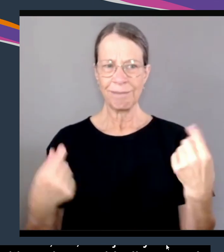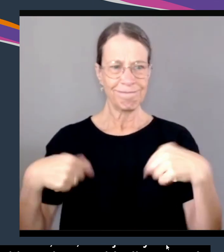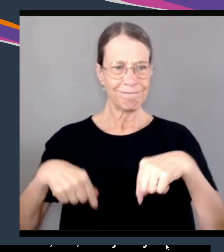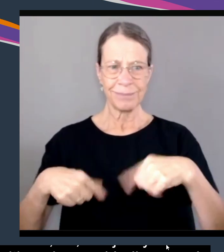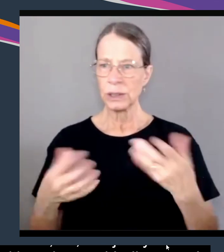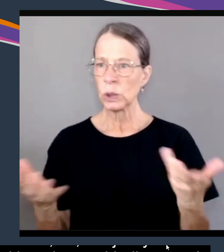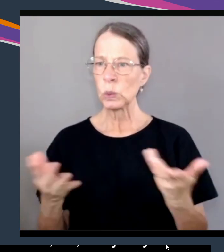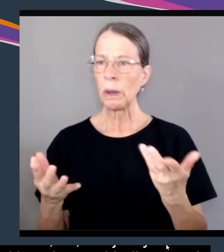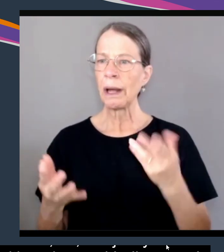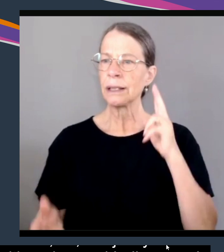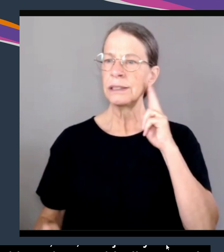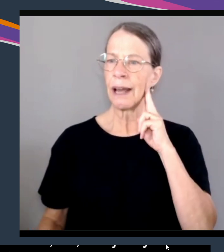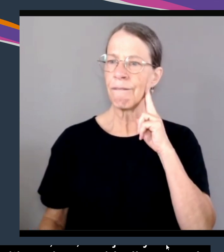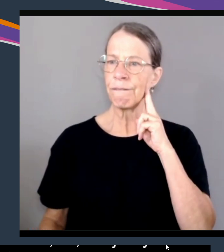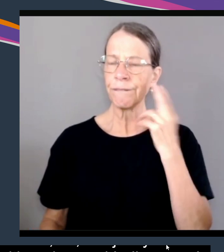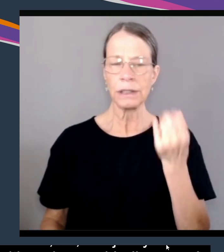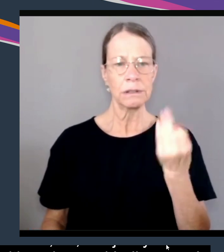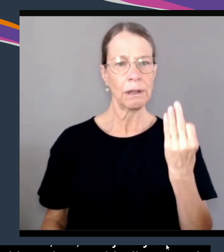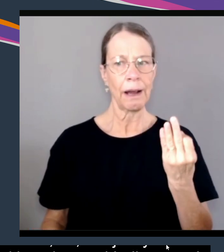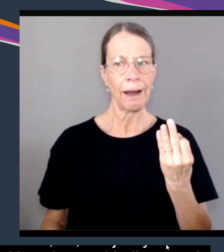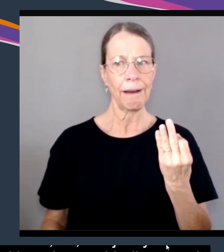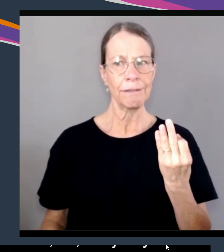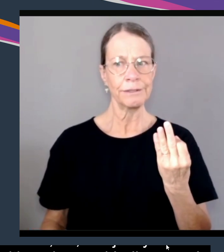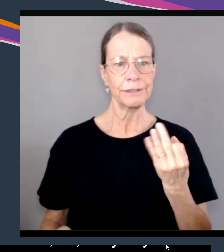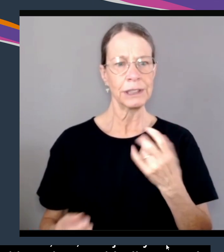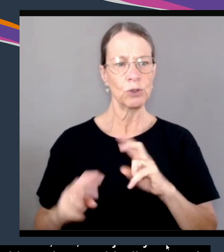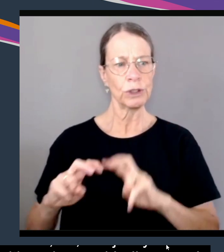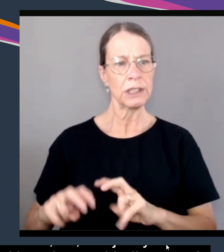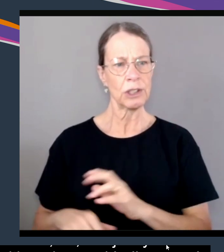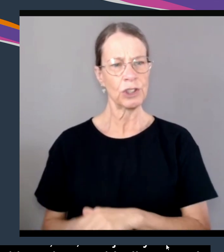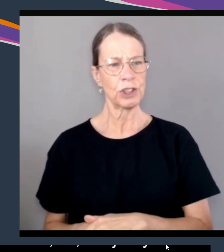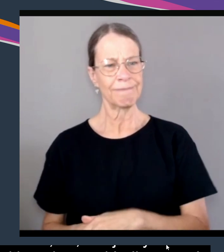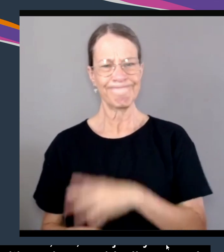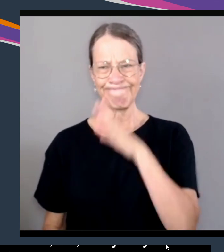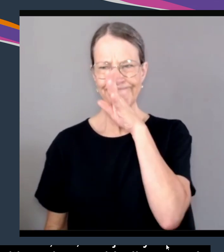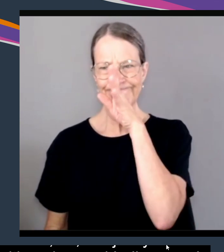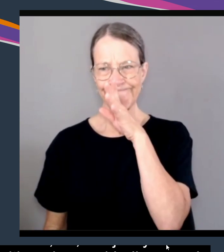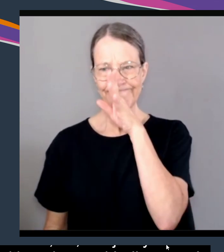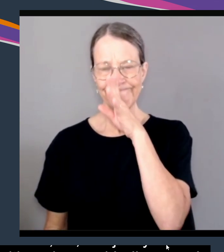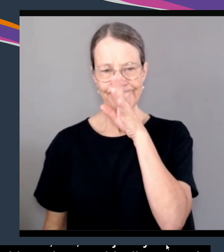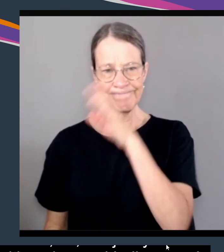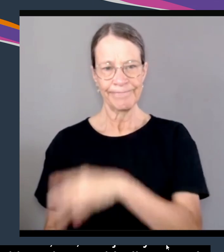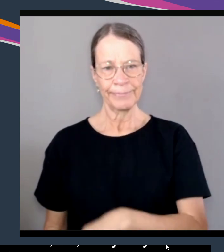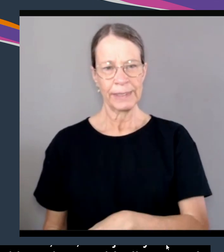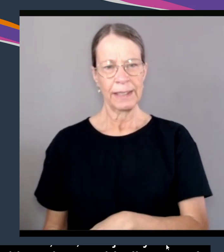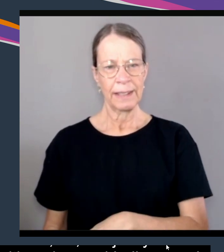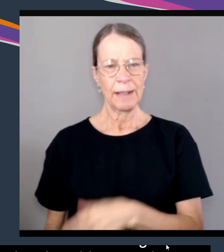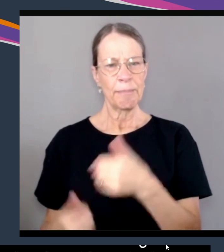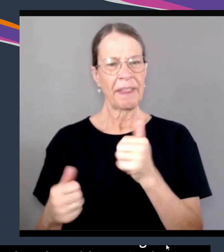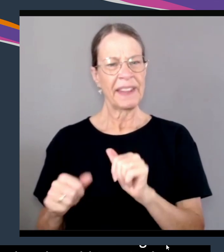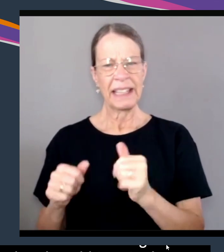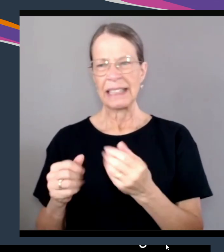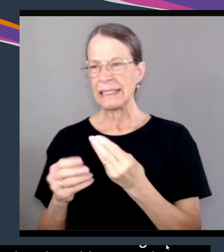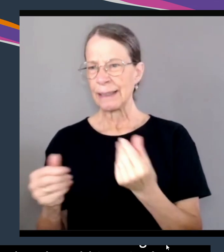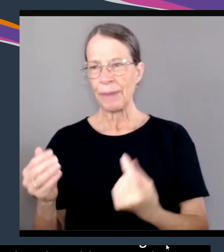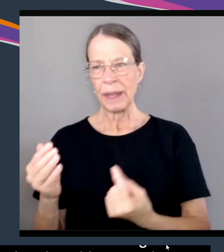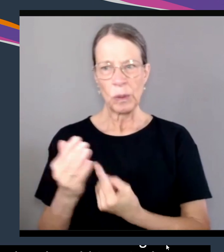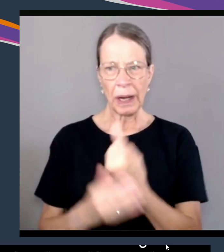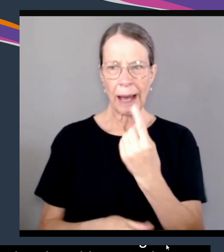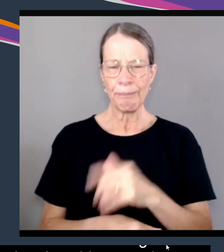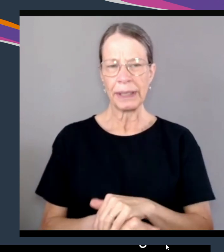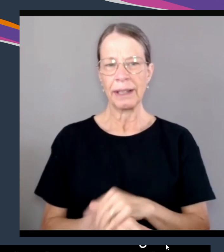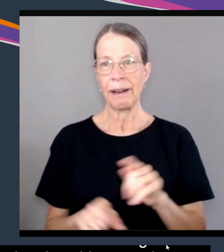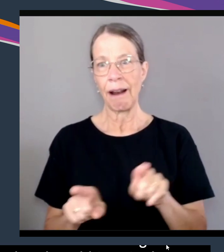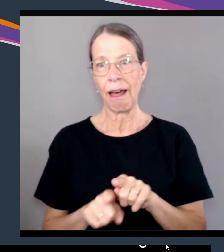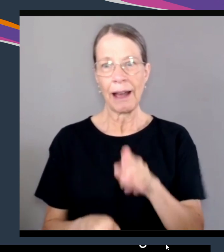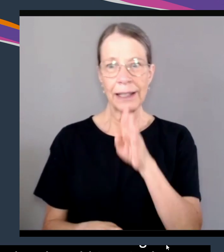And kind of couldn't make sense of that, but every now and then something would slip through and let the secret out. So when I